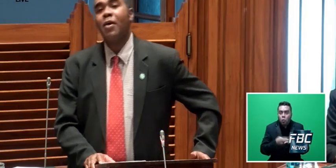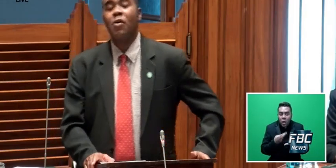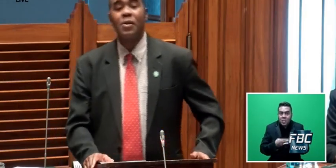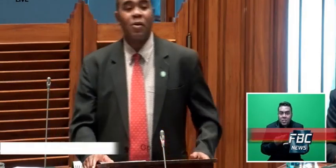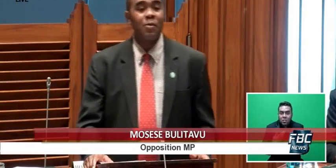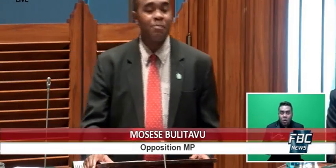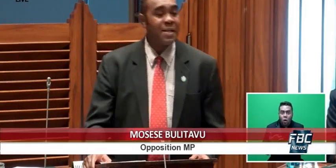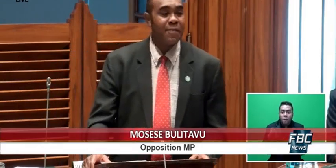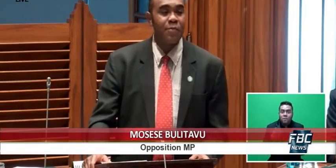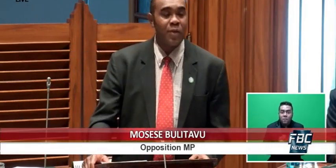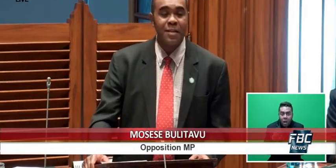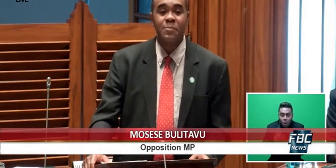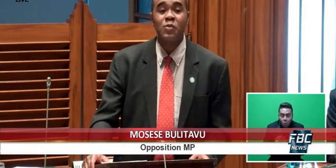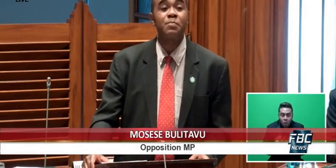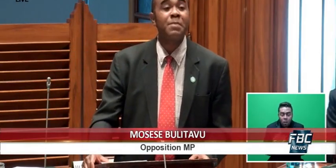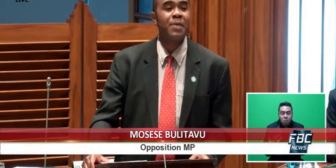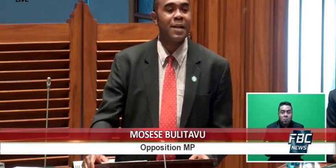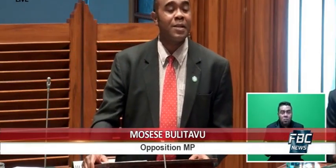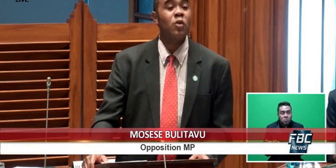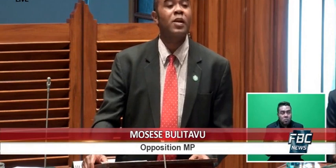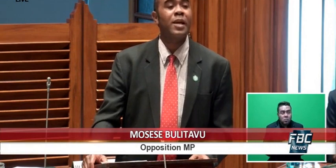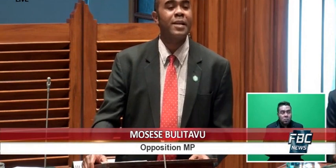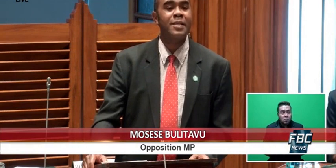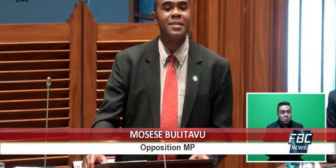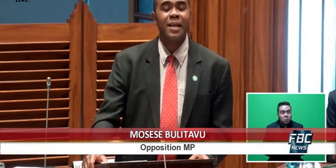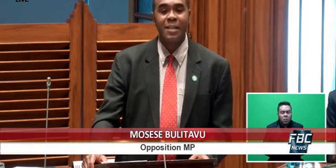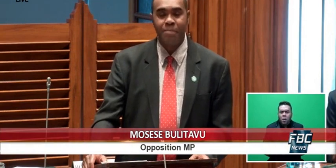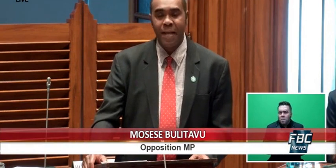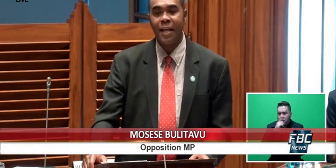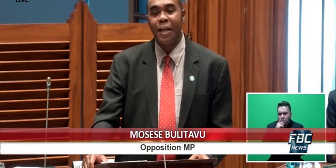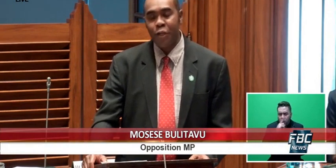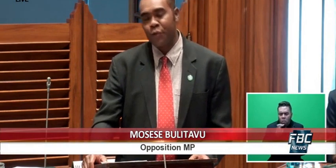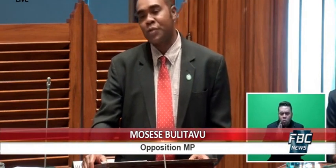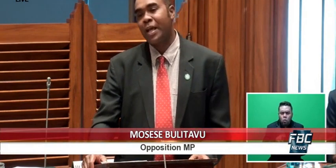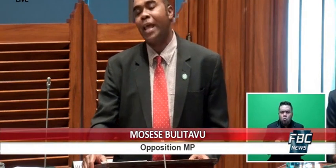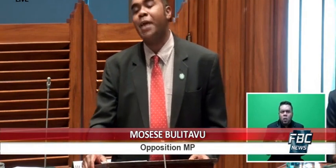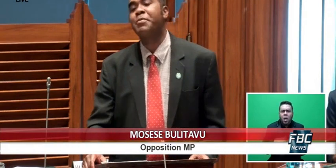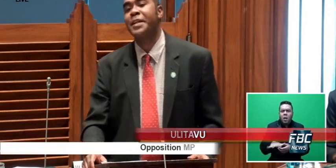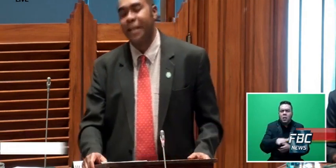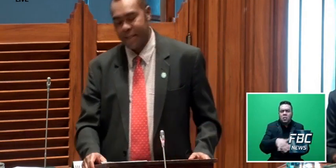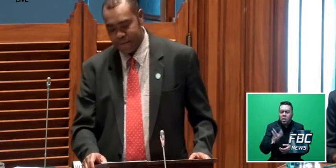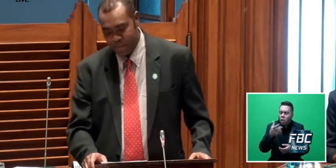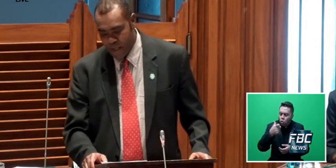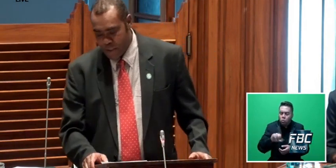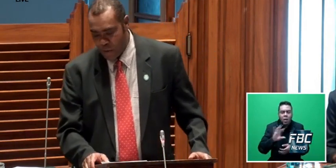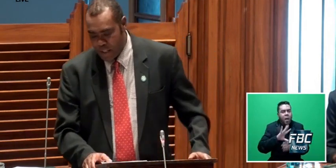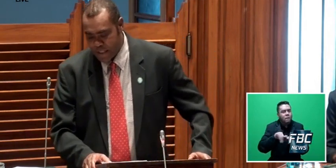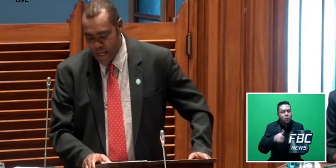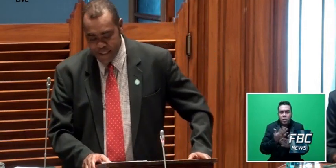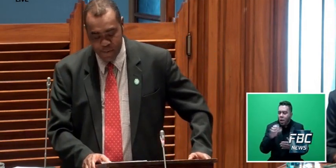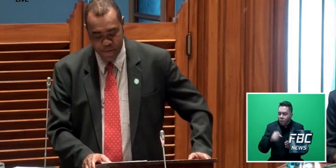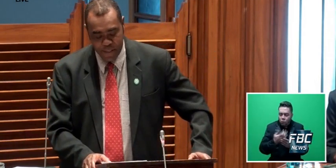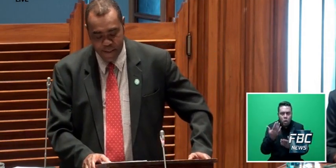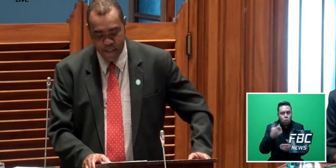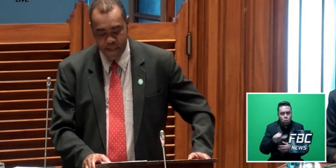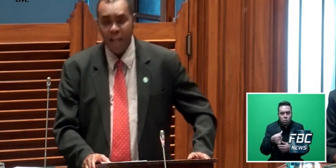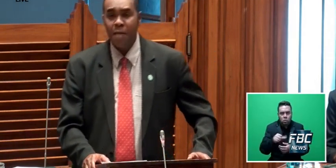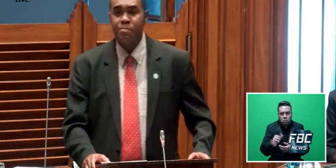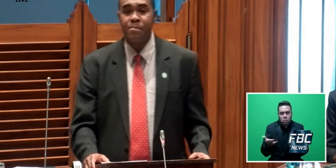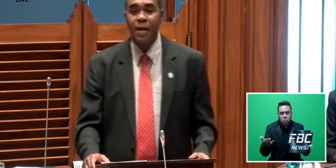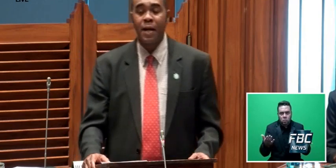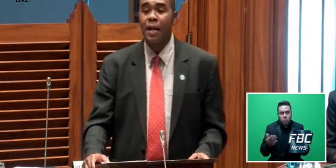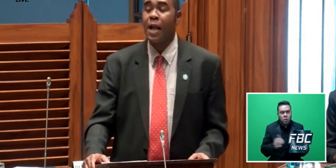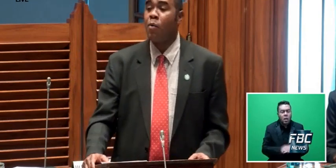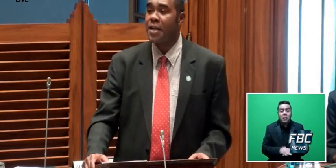flour, on basic food items which people in the rural areas depend and use every day. So these are some of the things